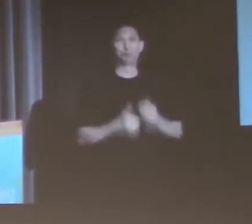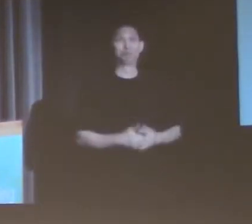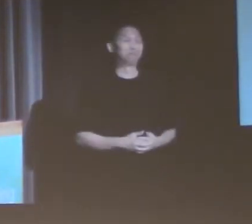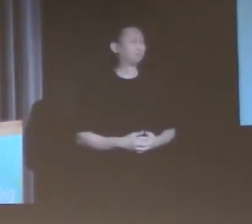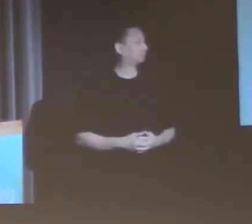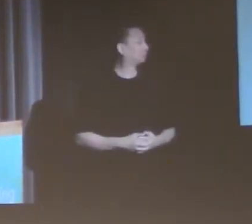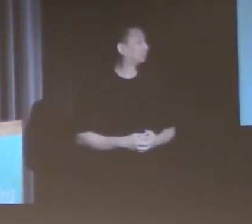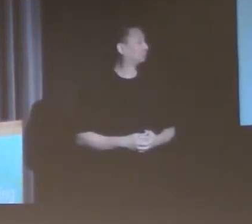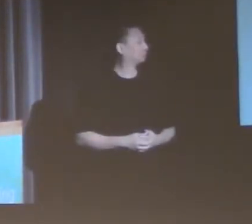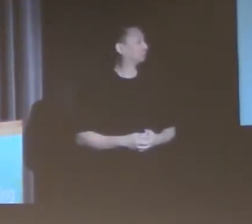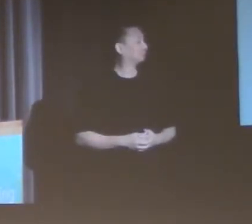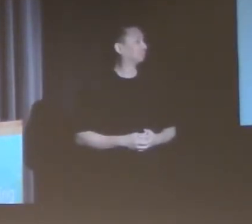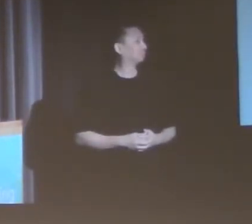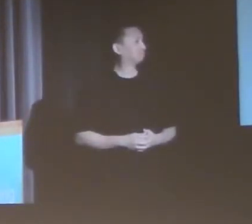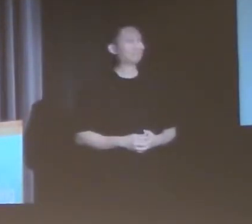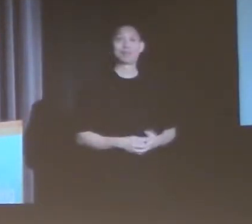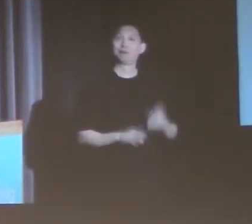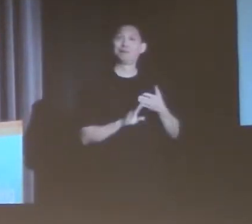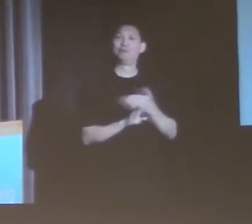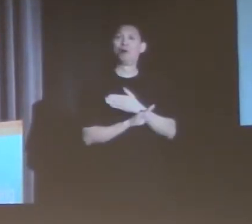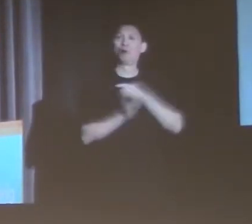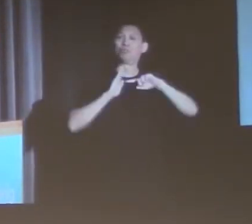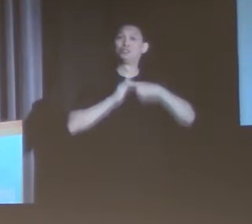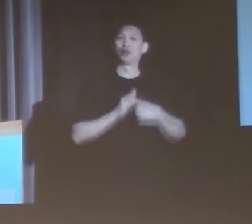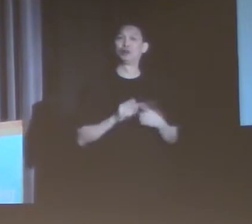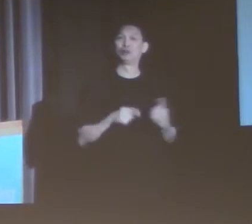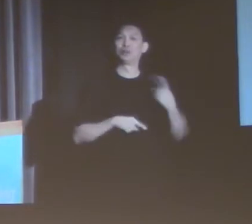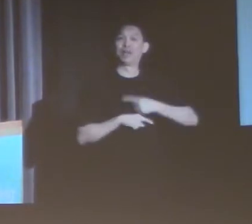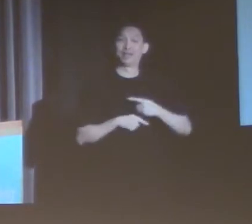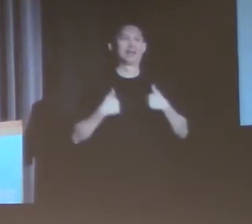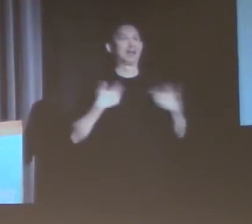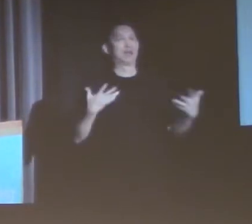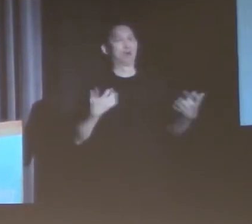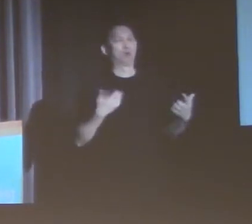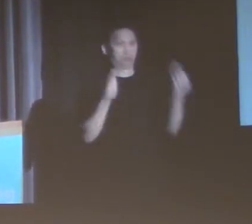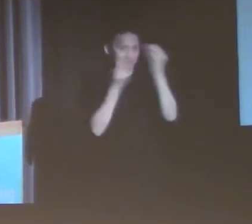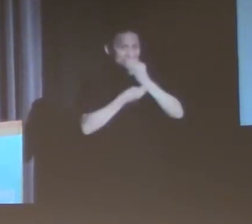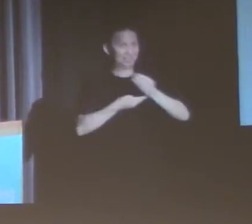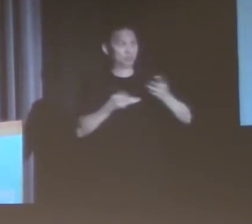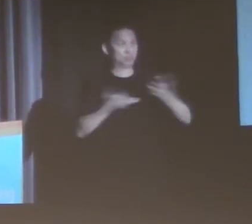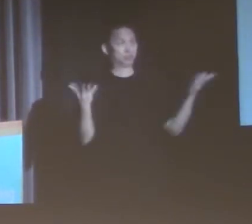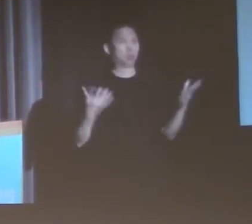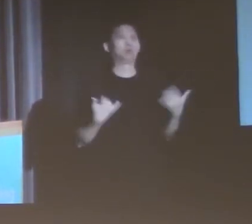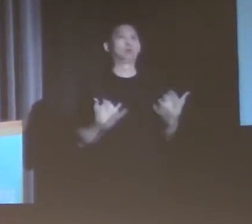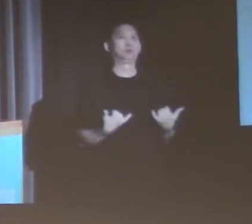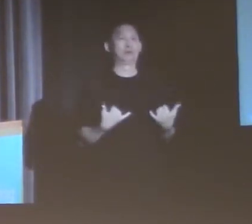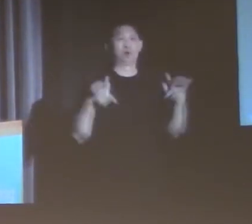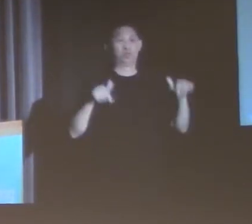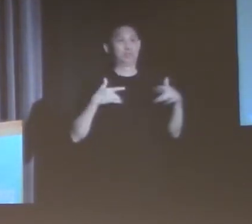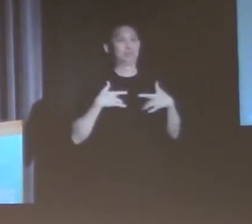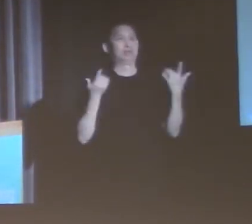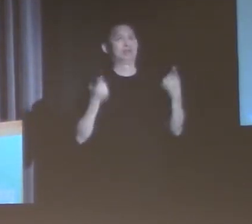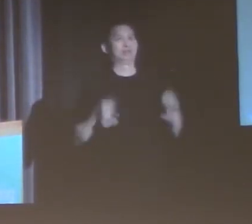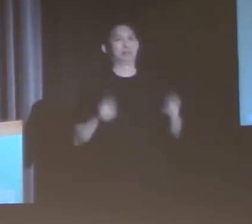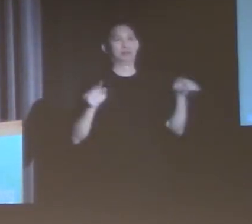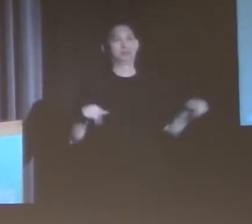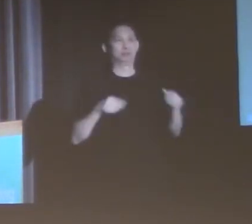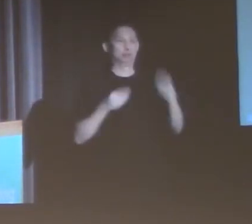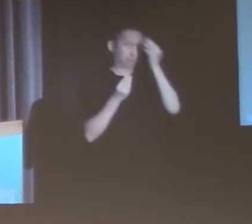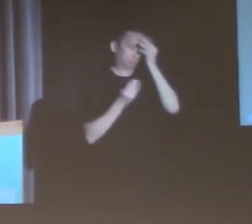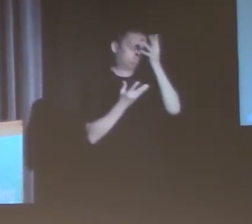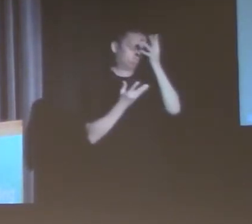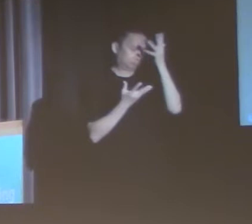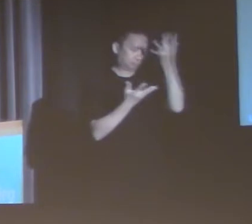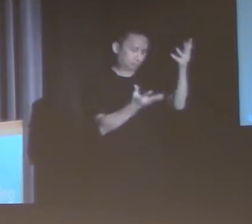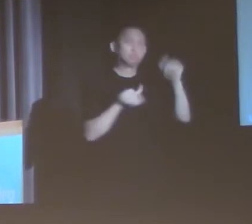So before we get started, I wanted to acknowledge that we are having this event on the unceded land